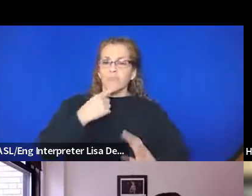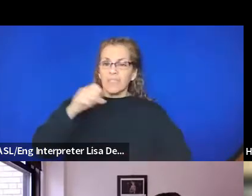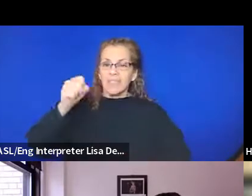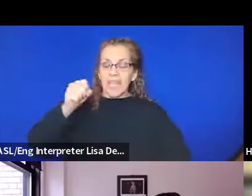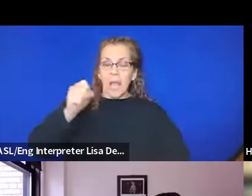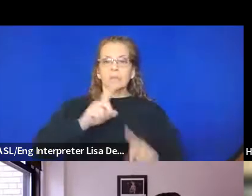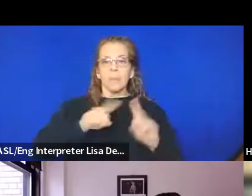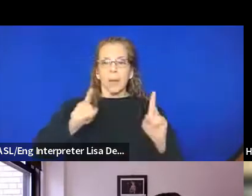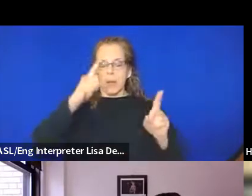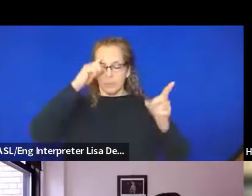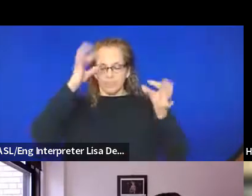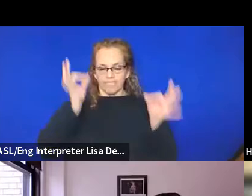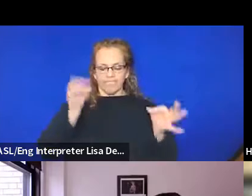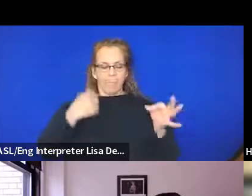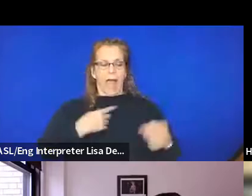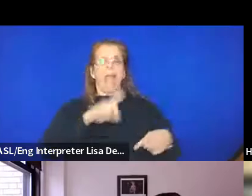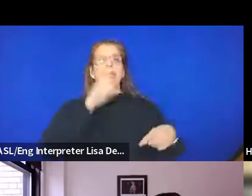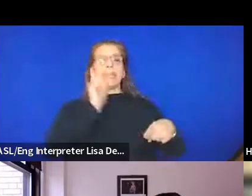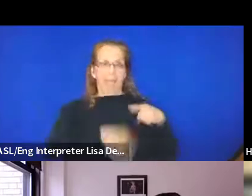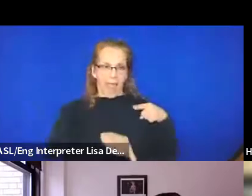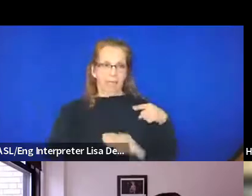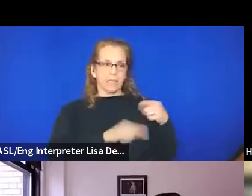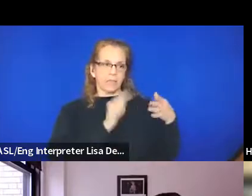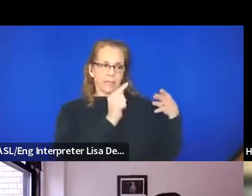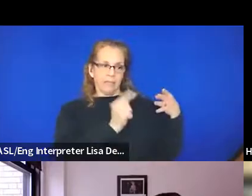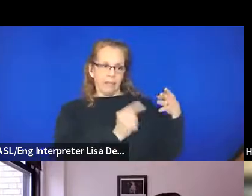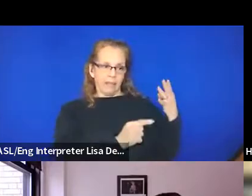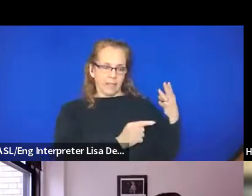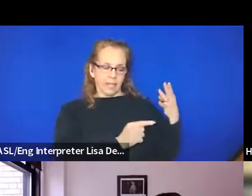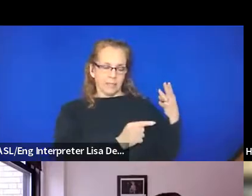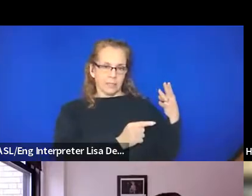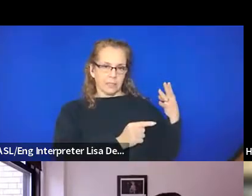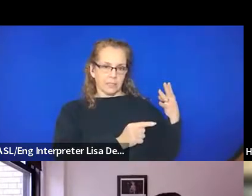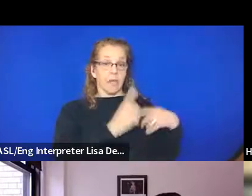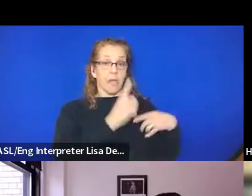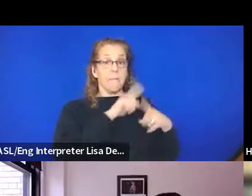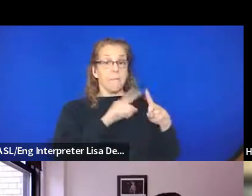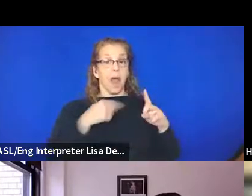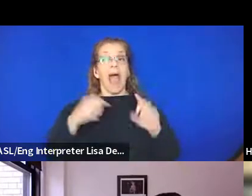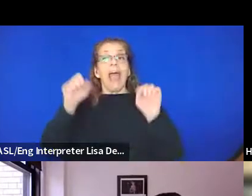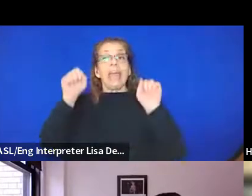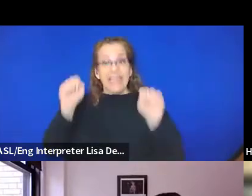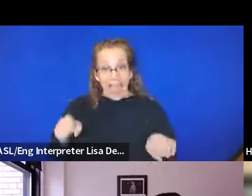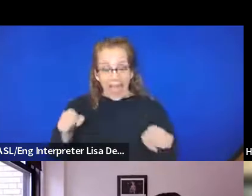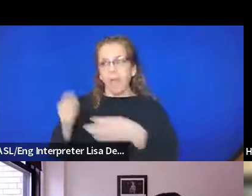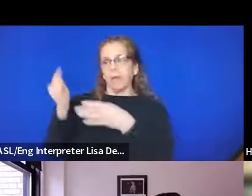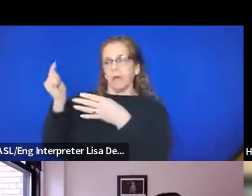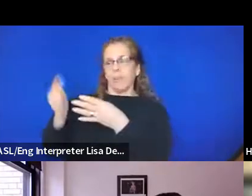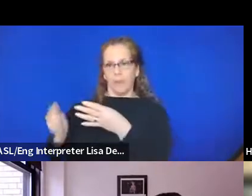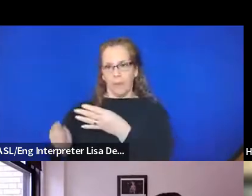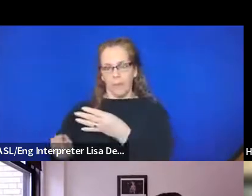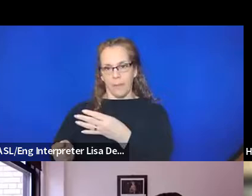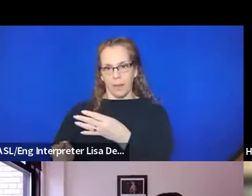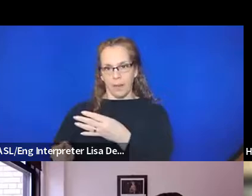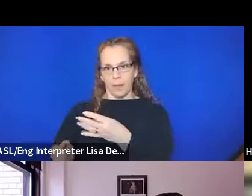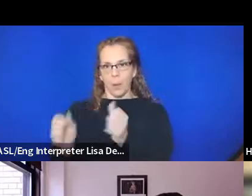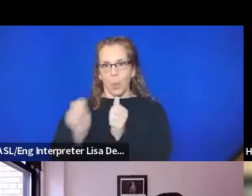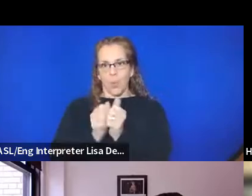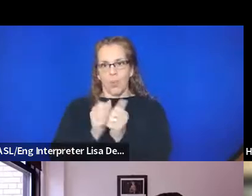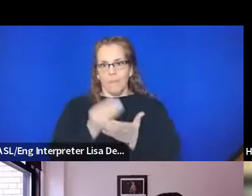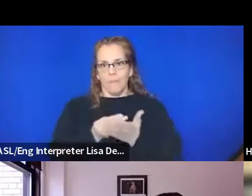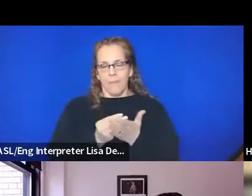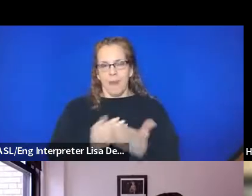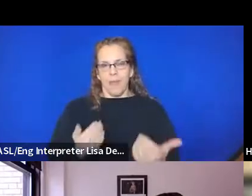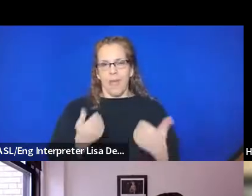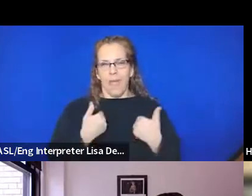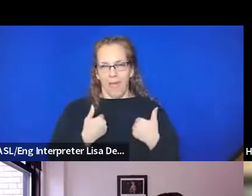that decision, then I am free to do many other things, again, with what I have. And I want to double underscore kind of what Maria was